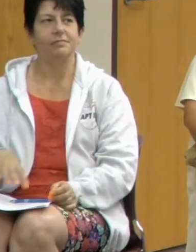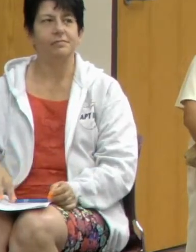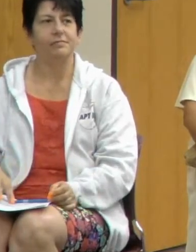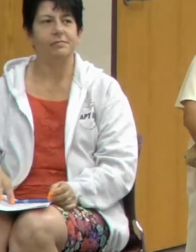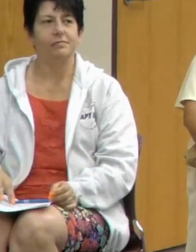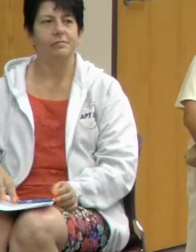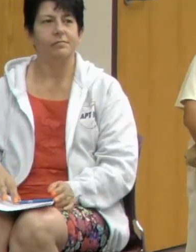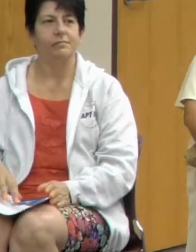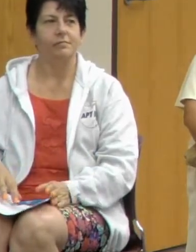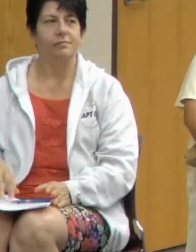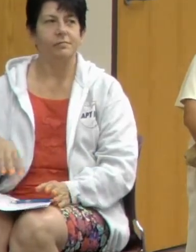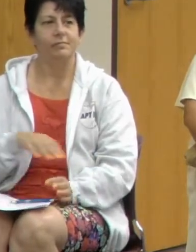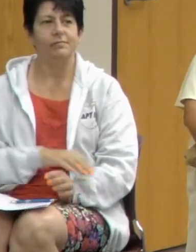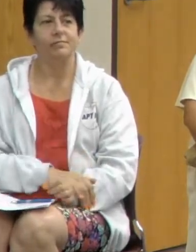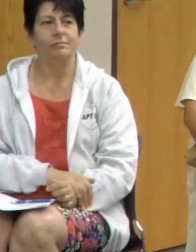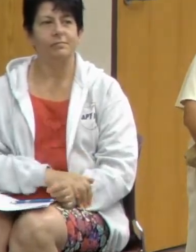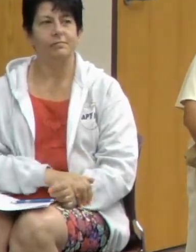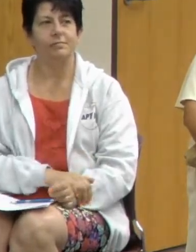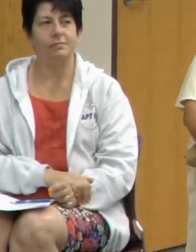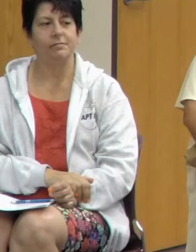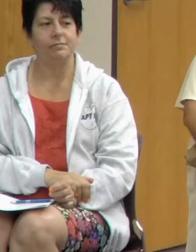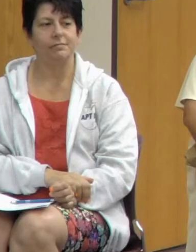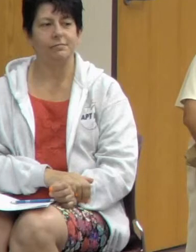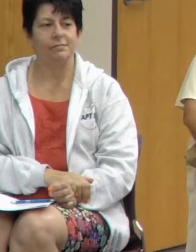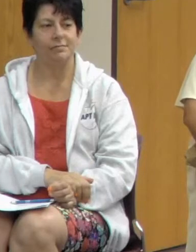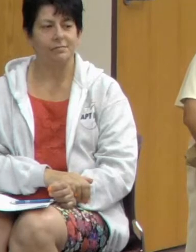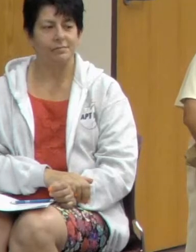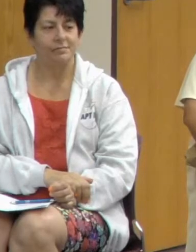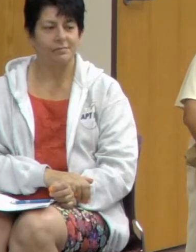And there's money. Just, yeah.